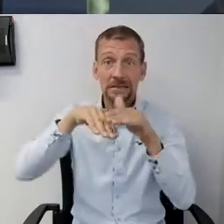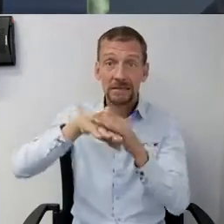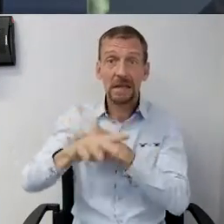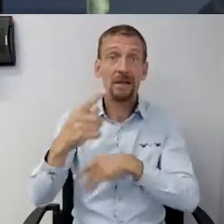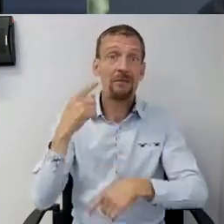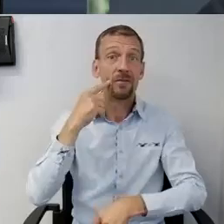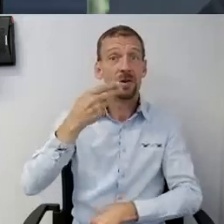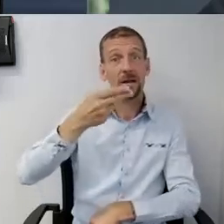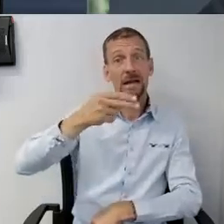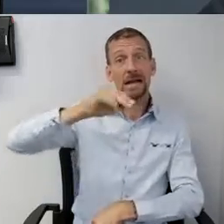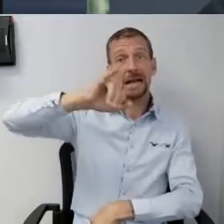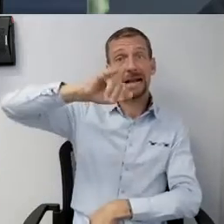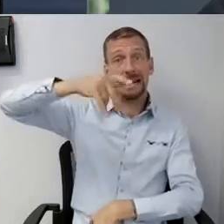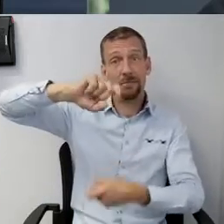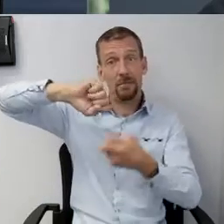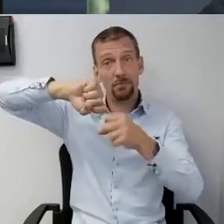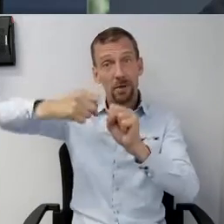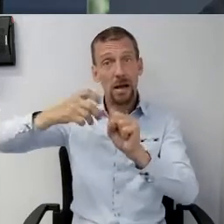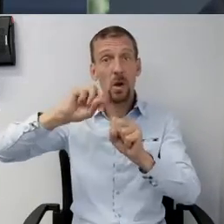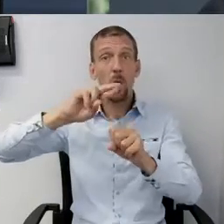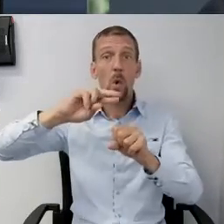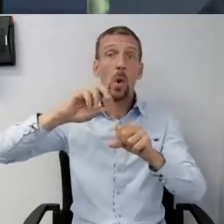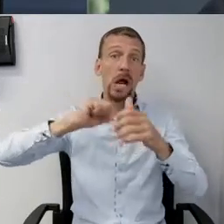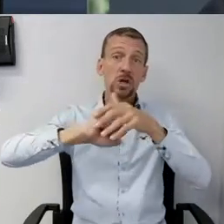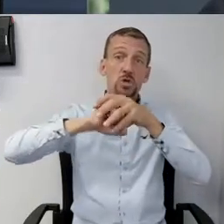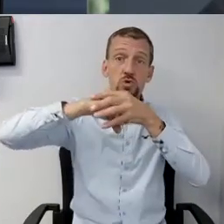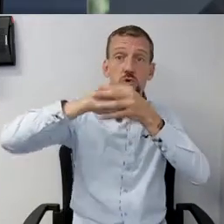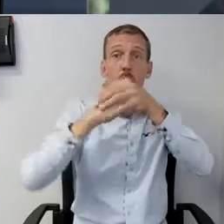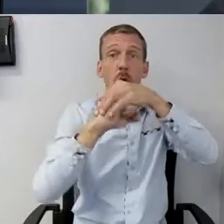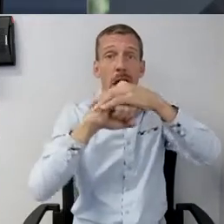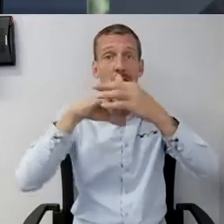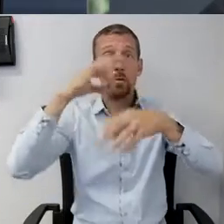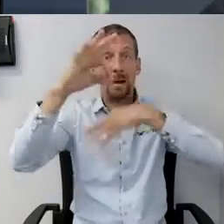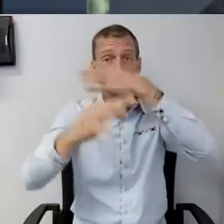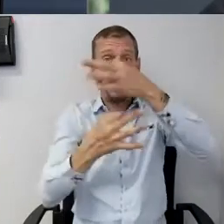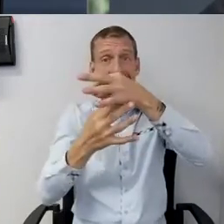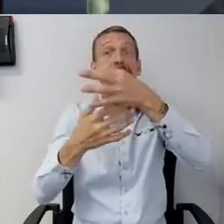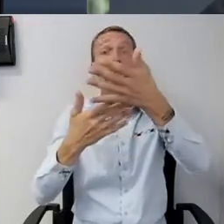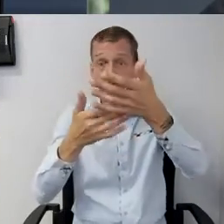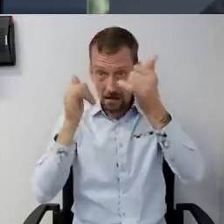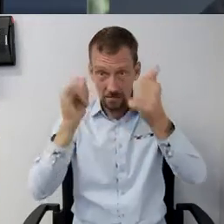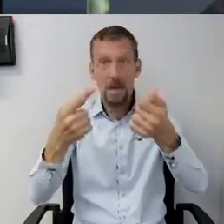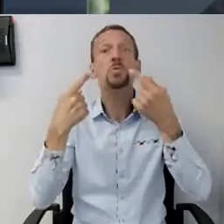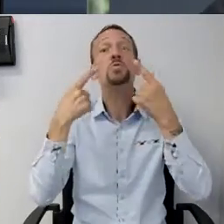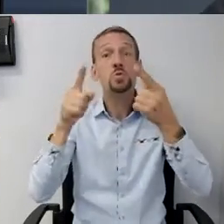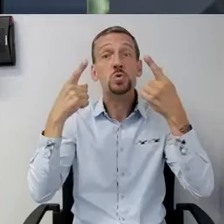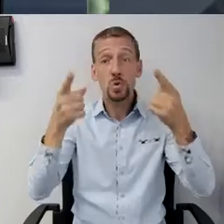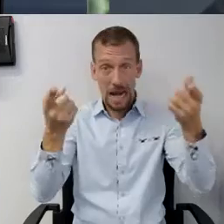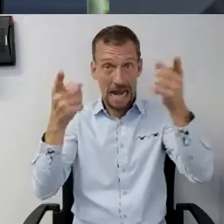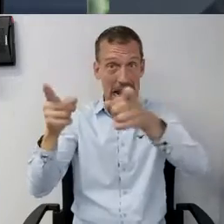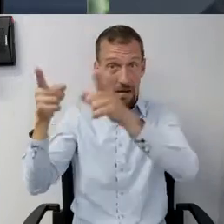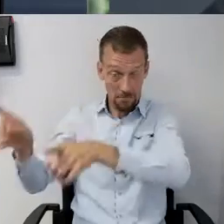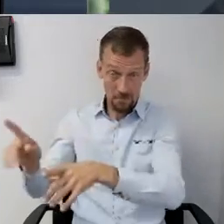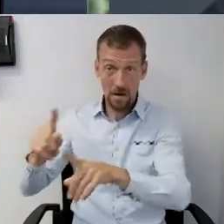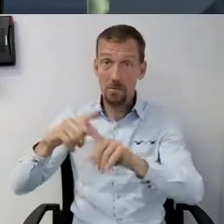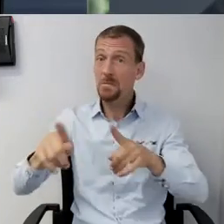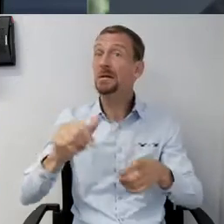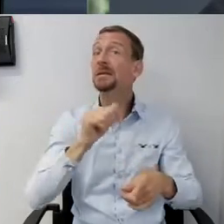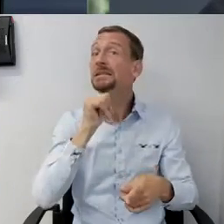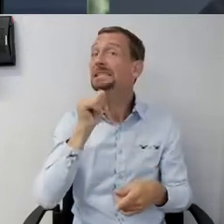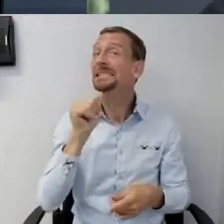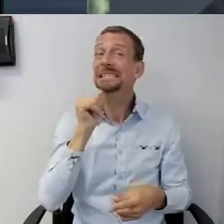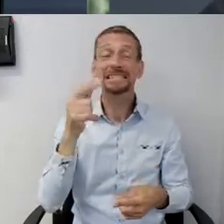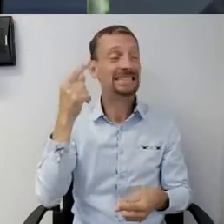fracture or need a joint replacement, and that successfully occurs at Kaweah Delta, but they're not quite